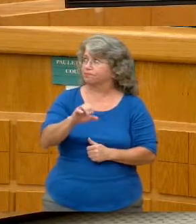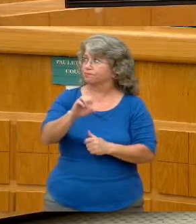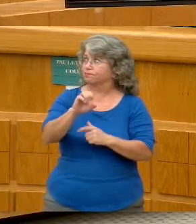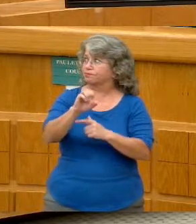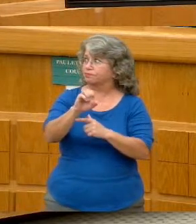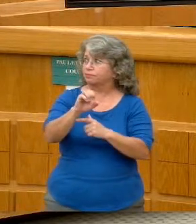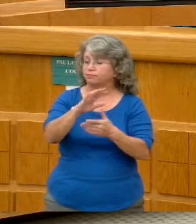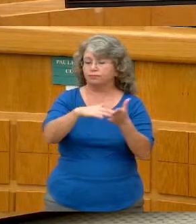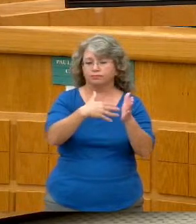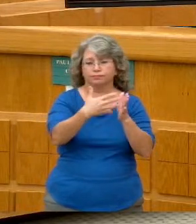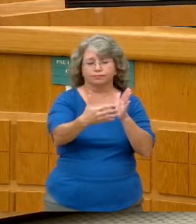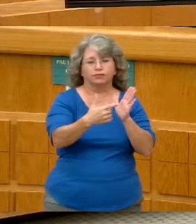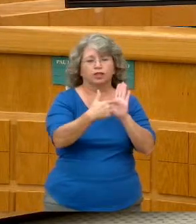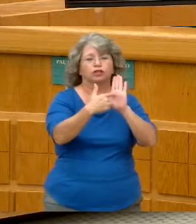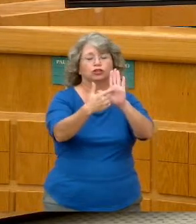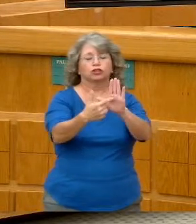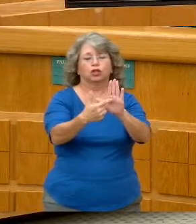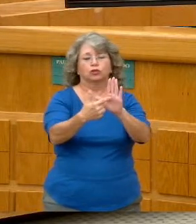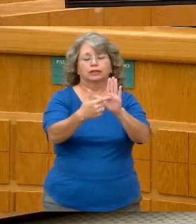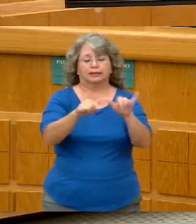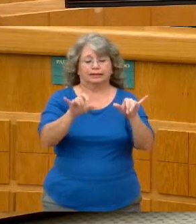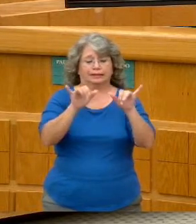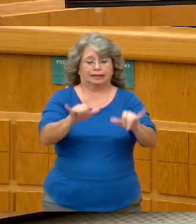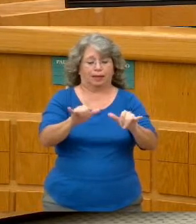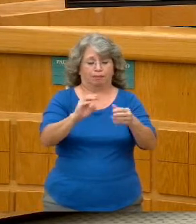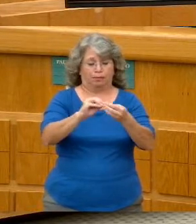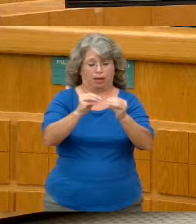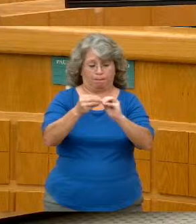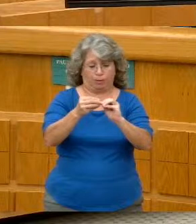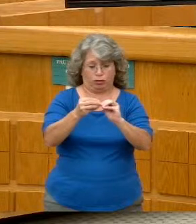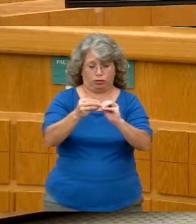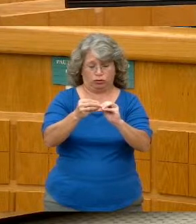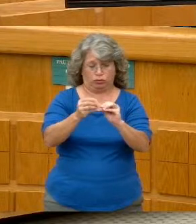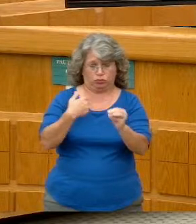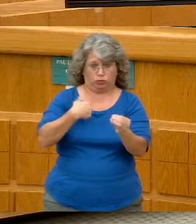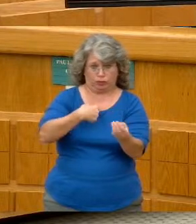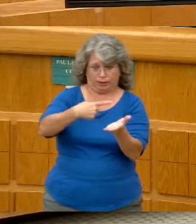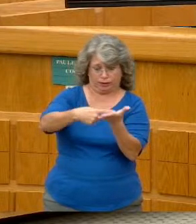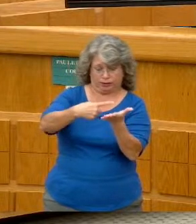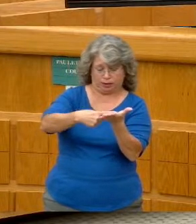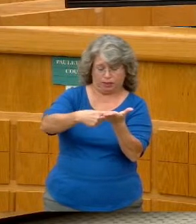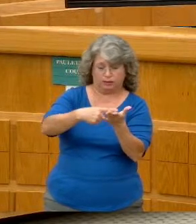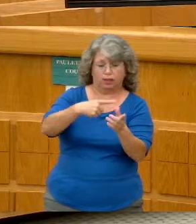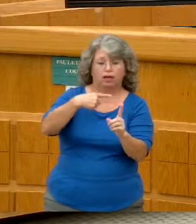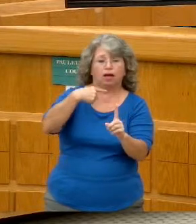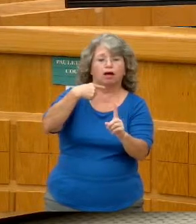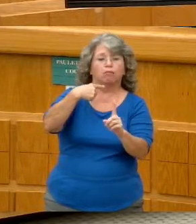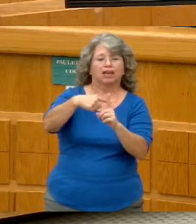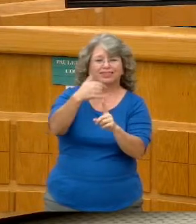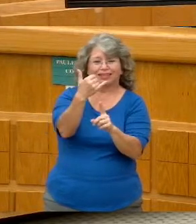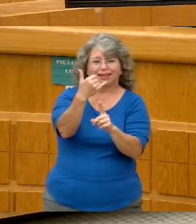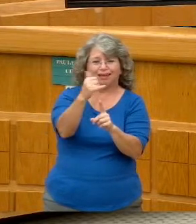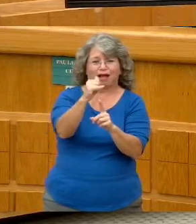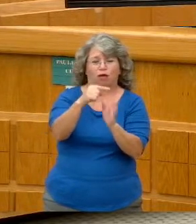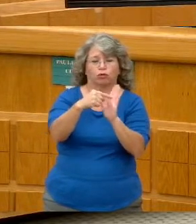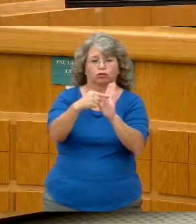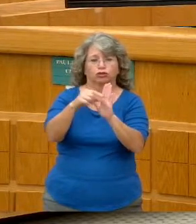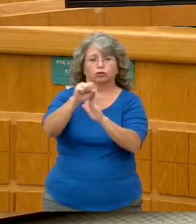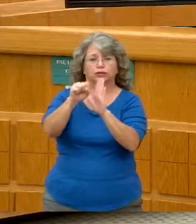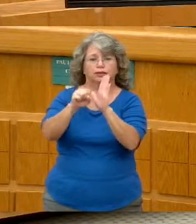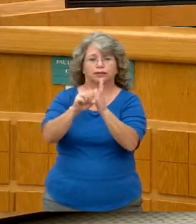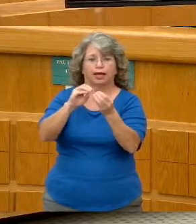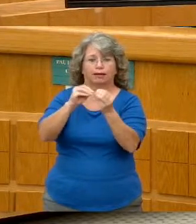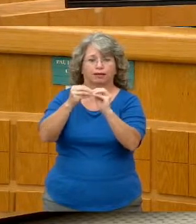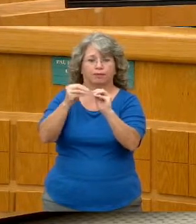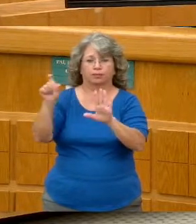we've been talking about, but in addition, it also talks about the state numbers that they sent us, and then we have to put them back where